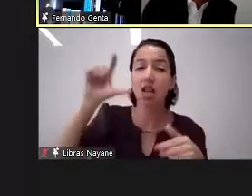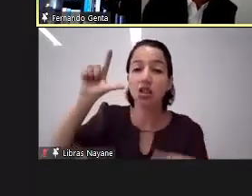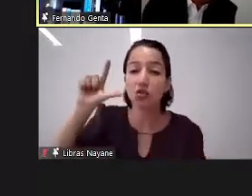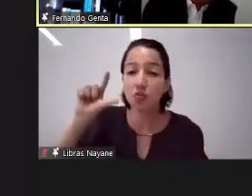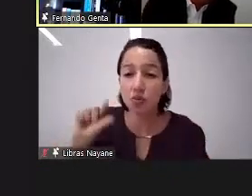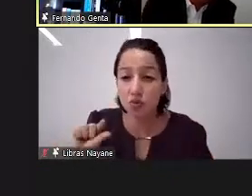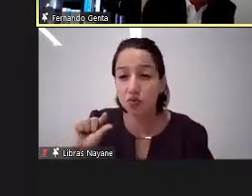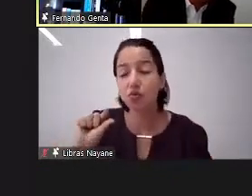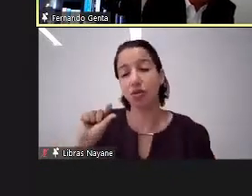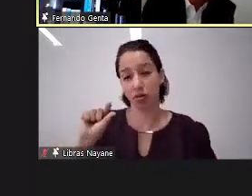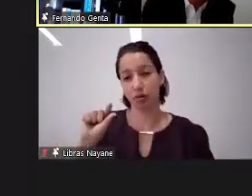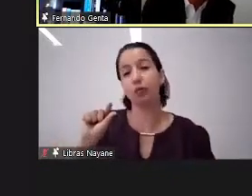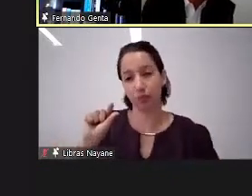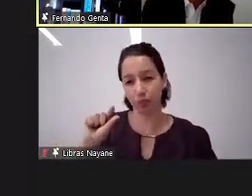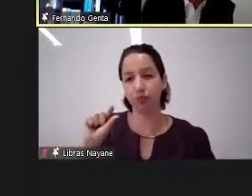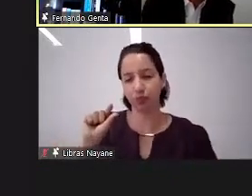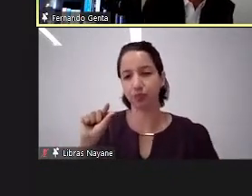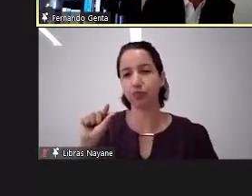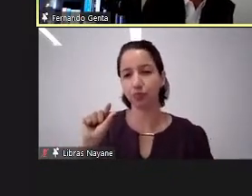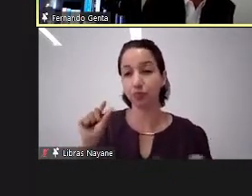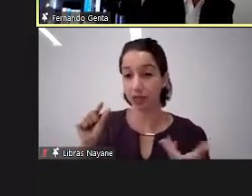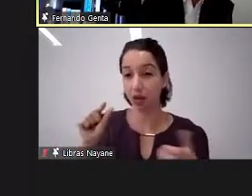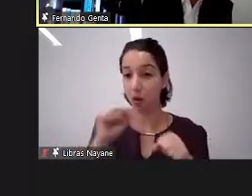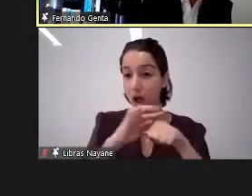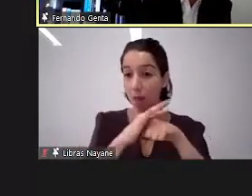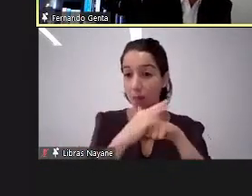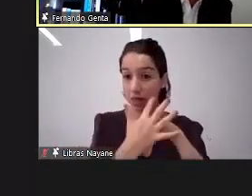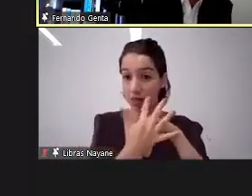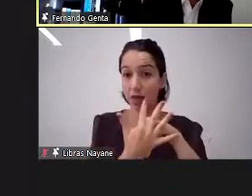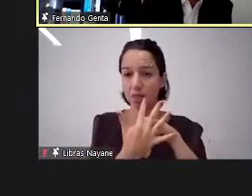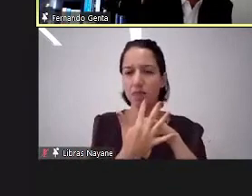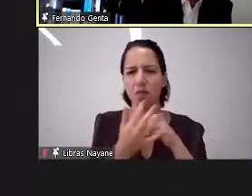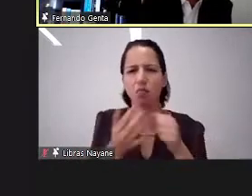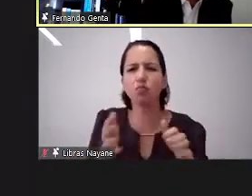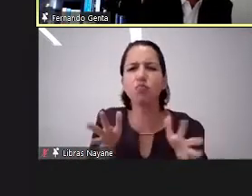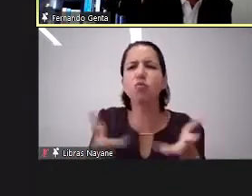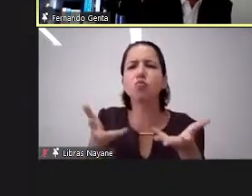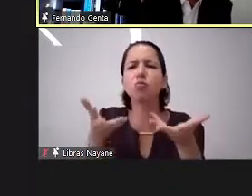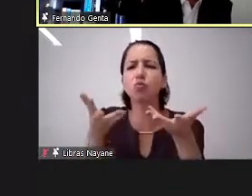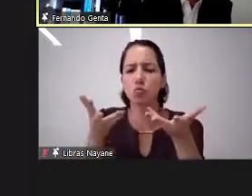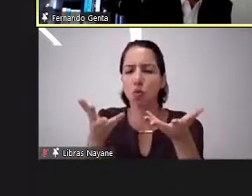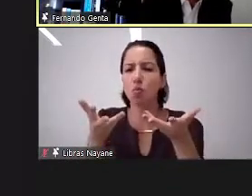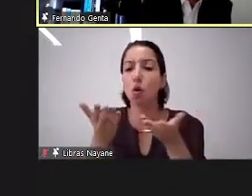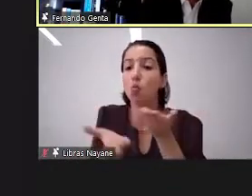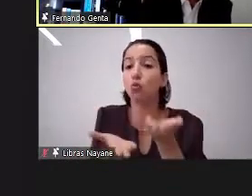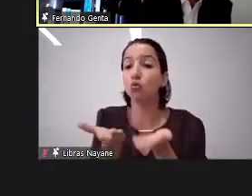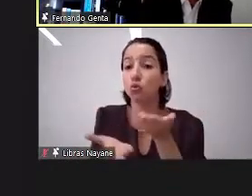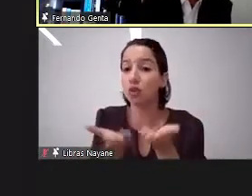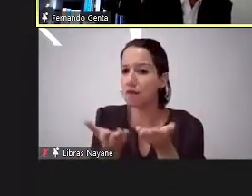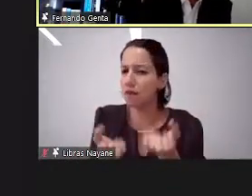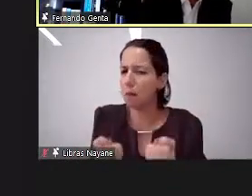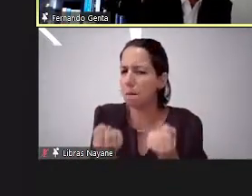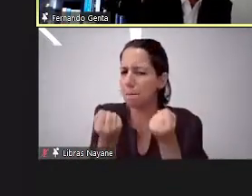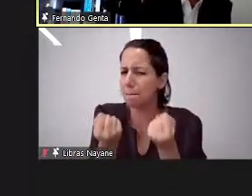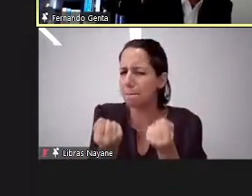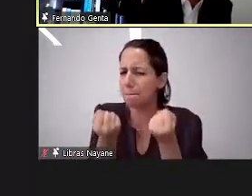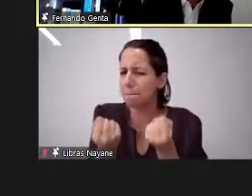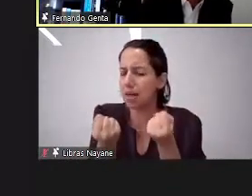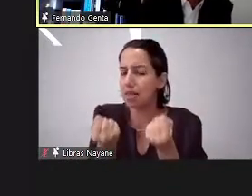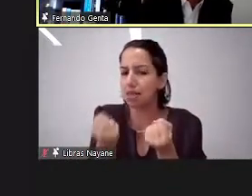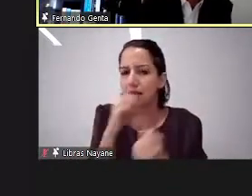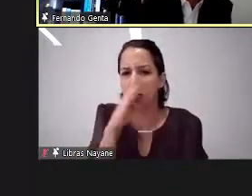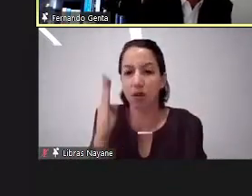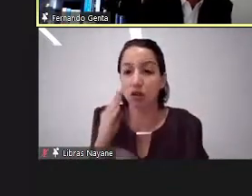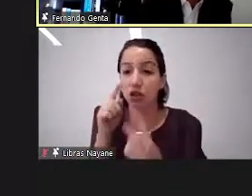Transportation is above the threshold because of the logistics created in